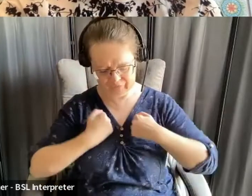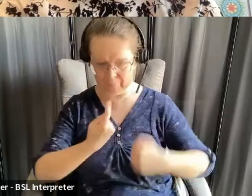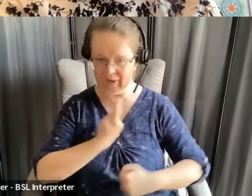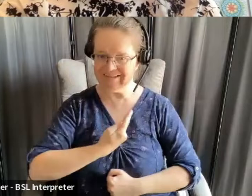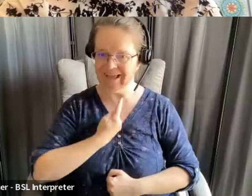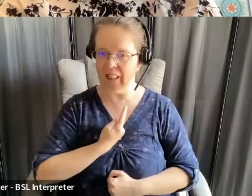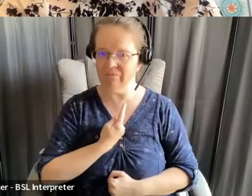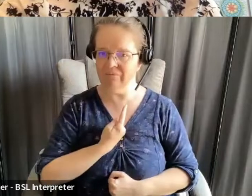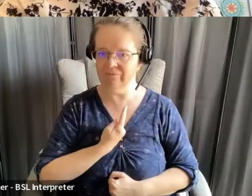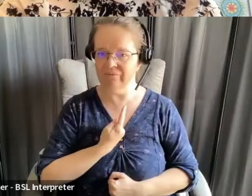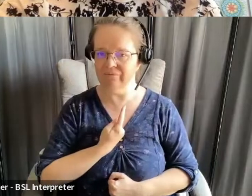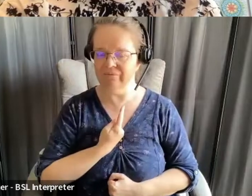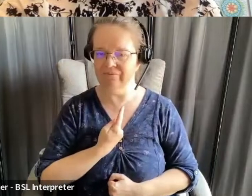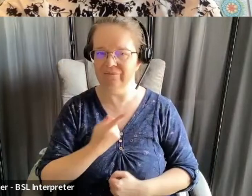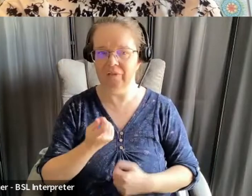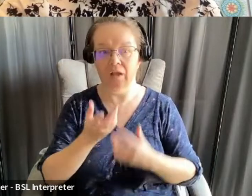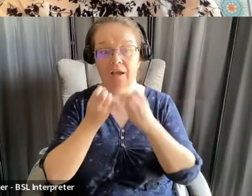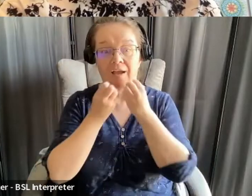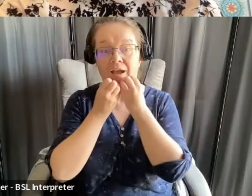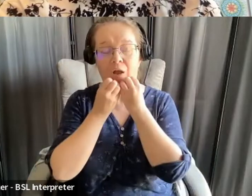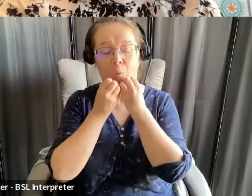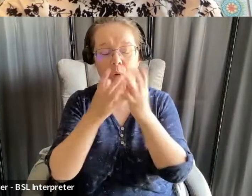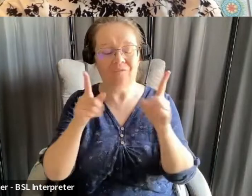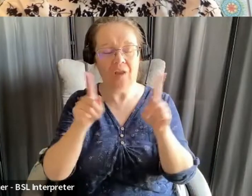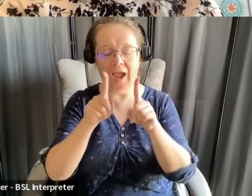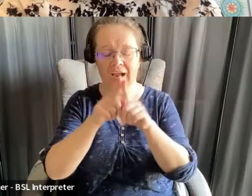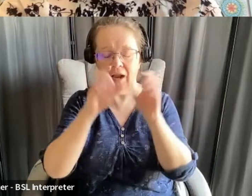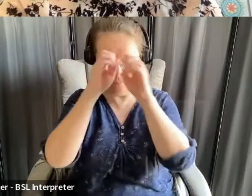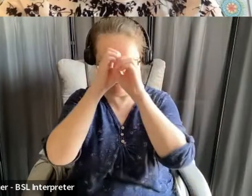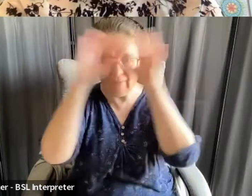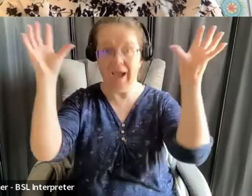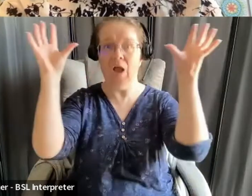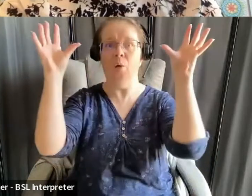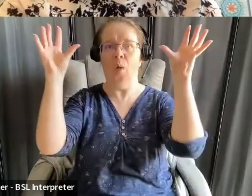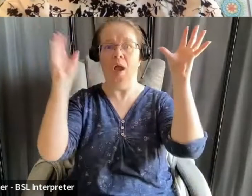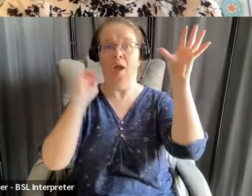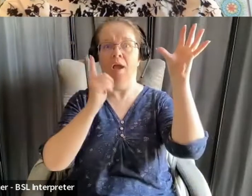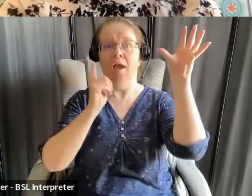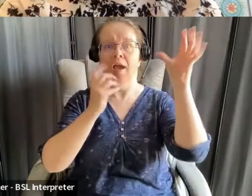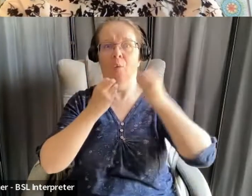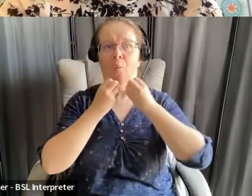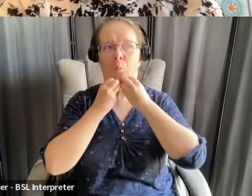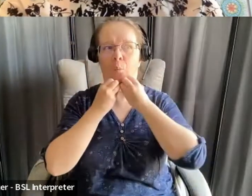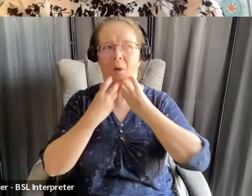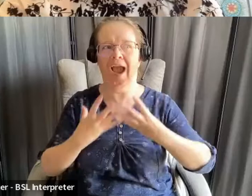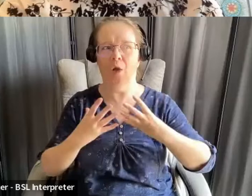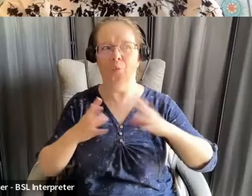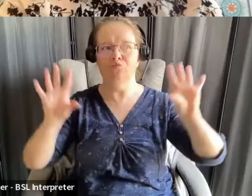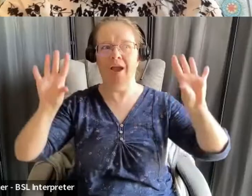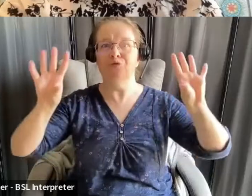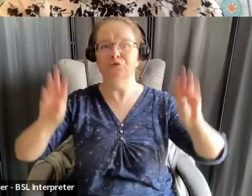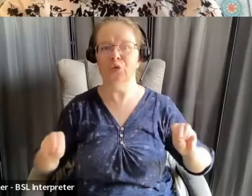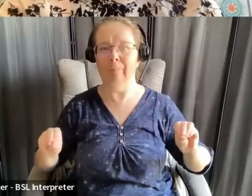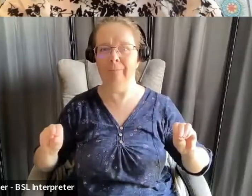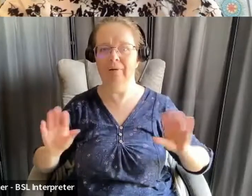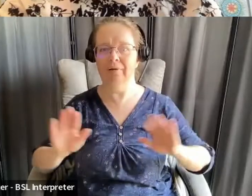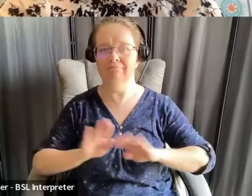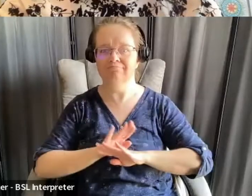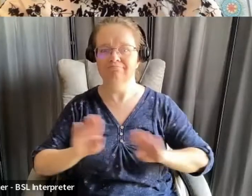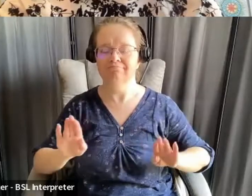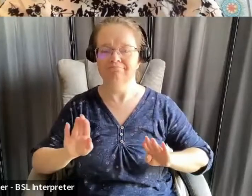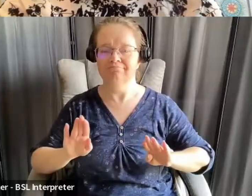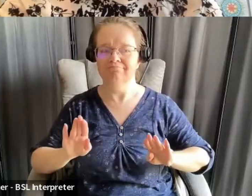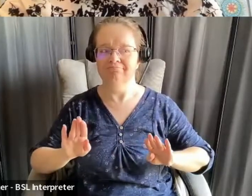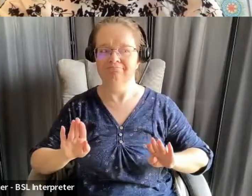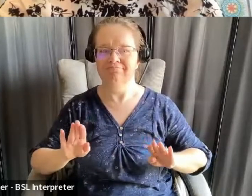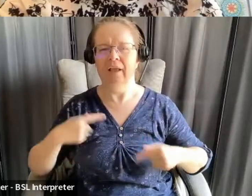this wonderful moment, which was like, wow, okay, let's stop here. And